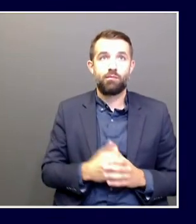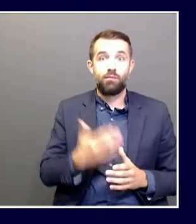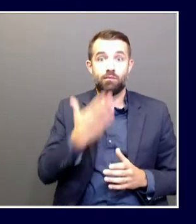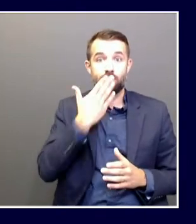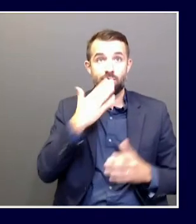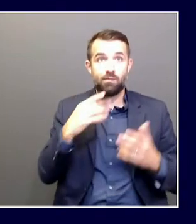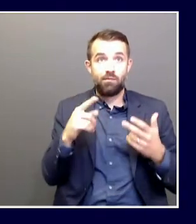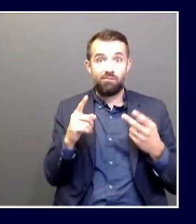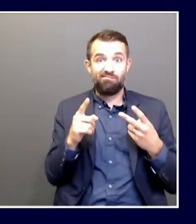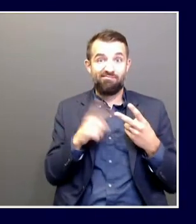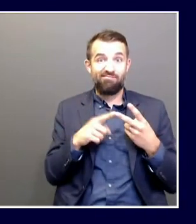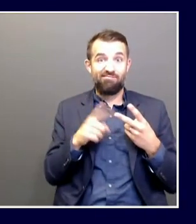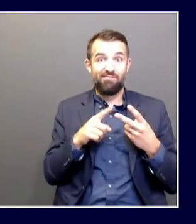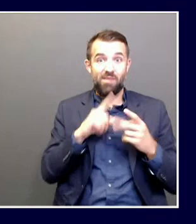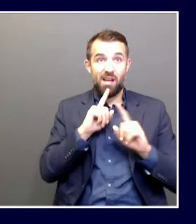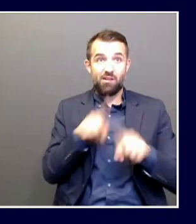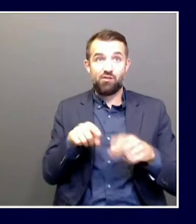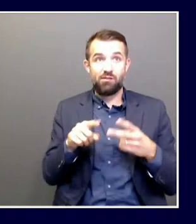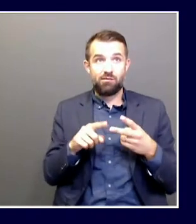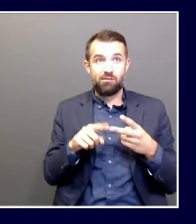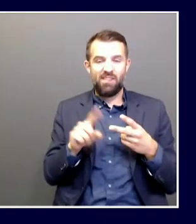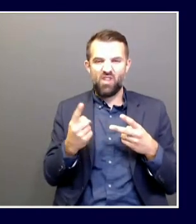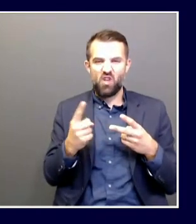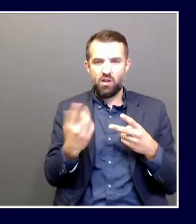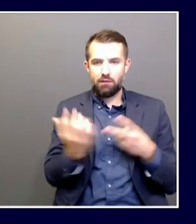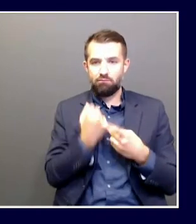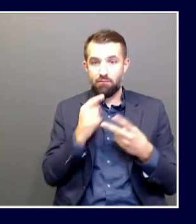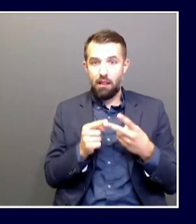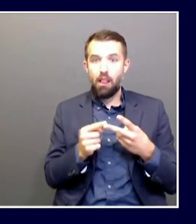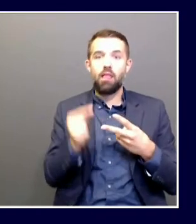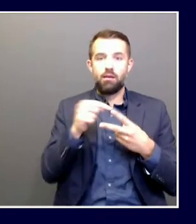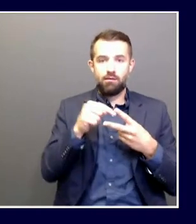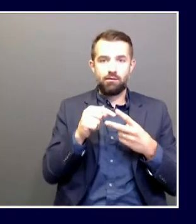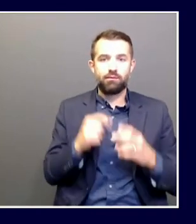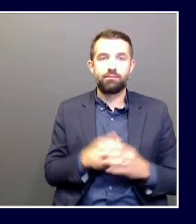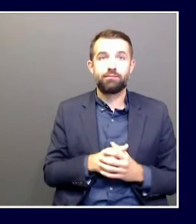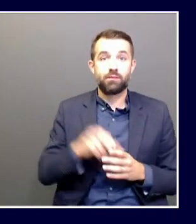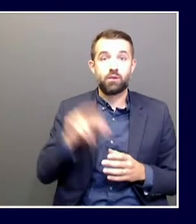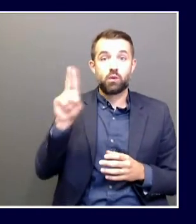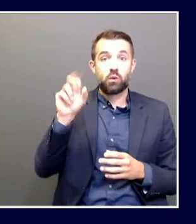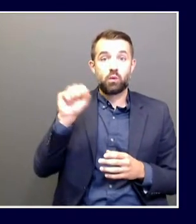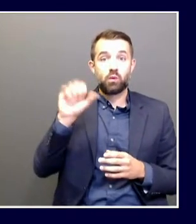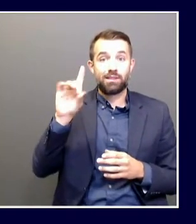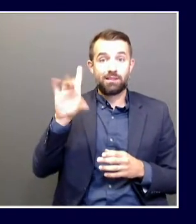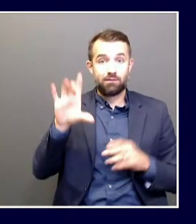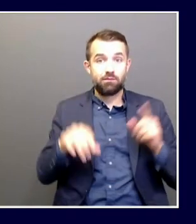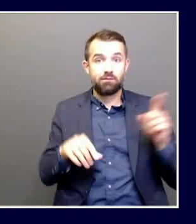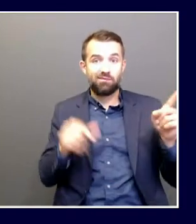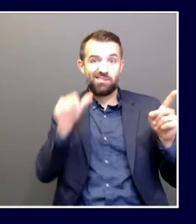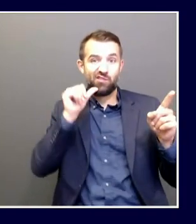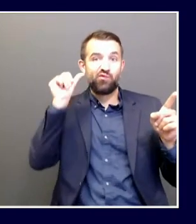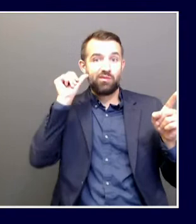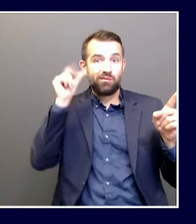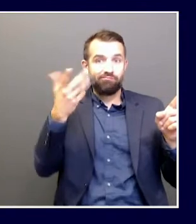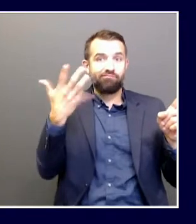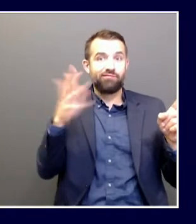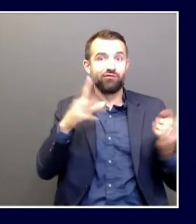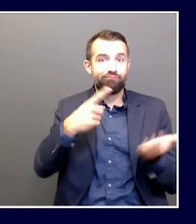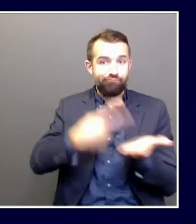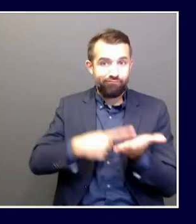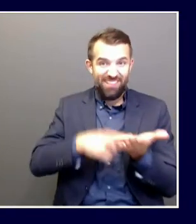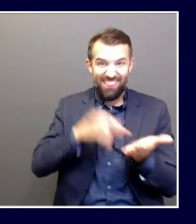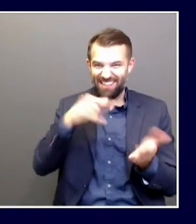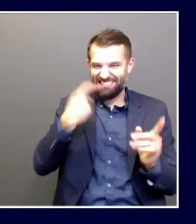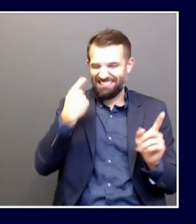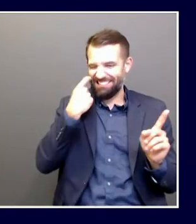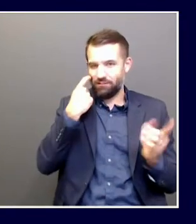There are some, and interestingly, this was a subject of a briefing from the US CDC yesterday to state health officials on the